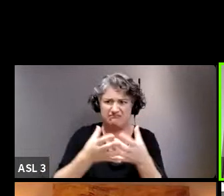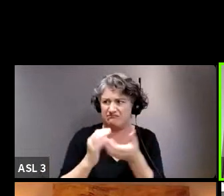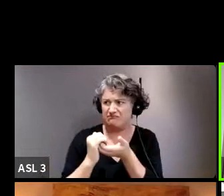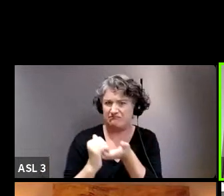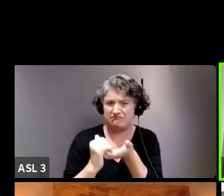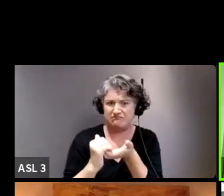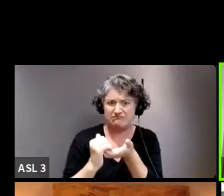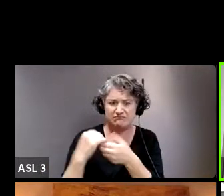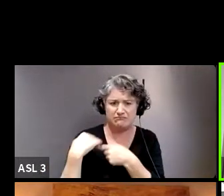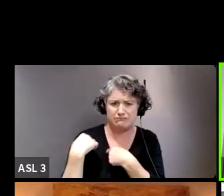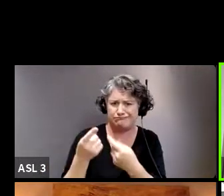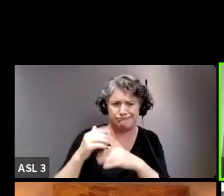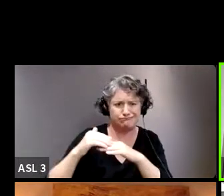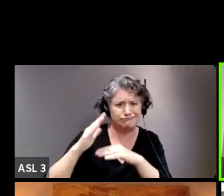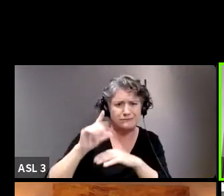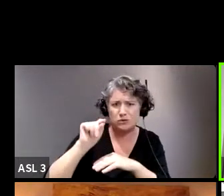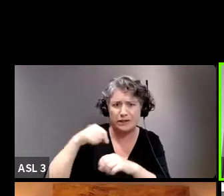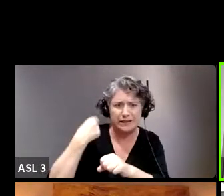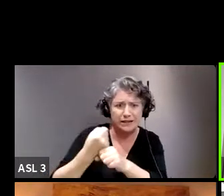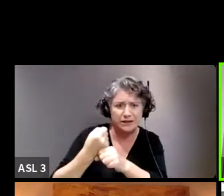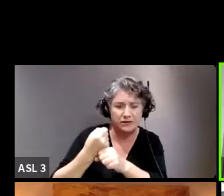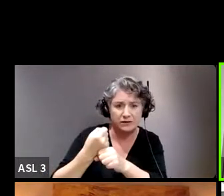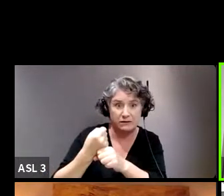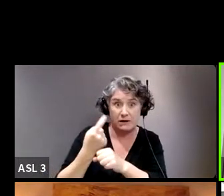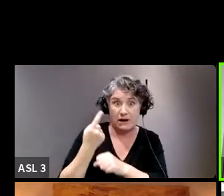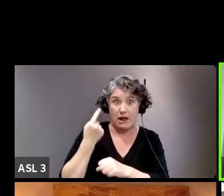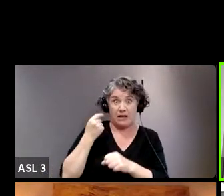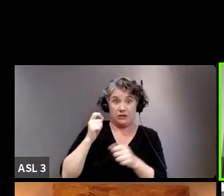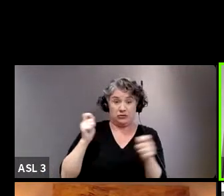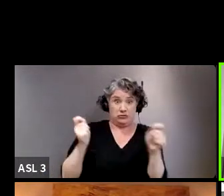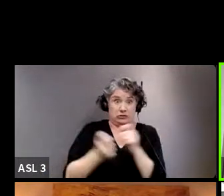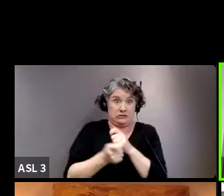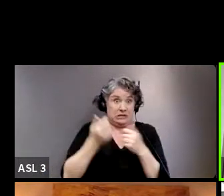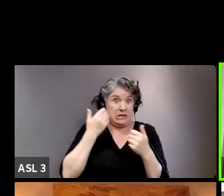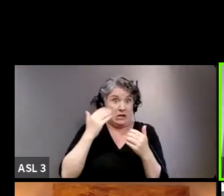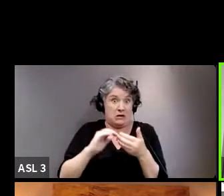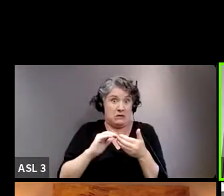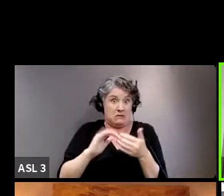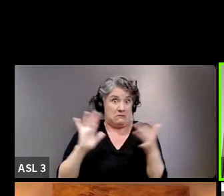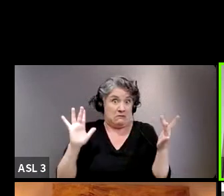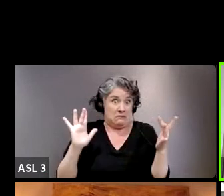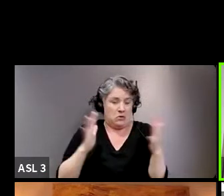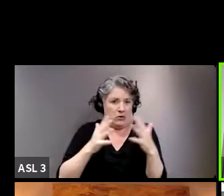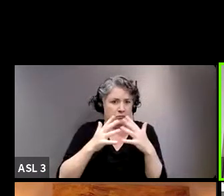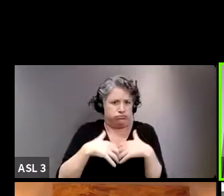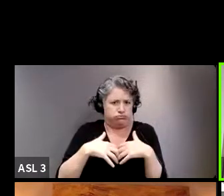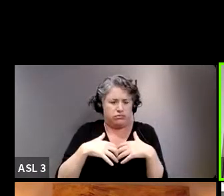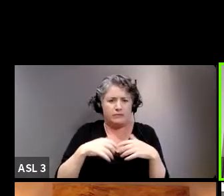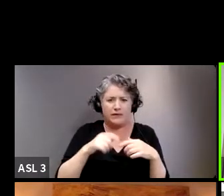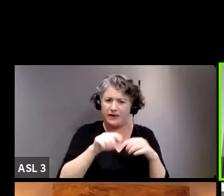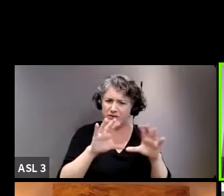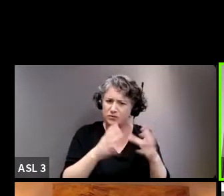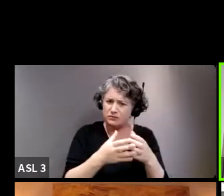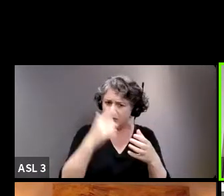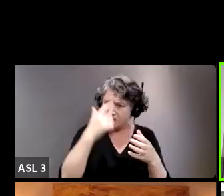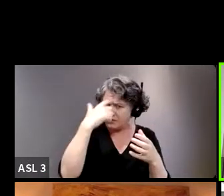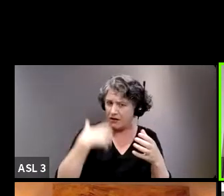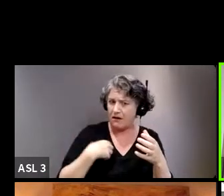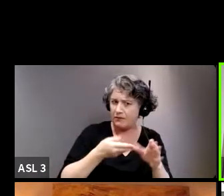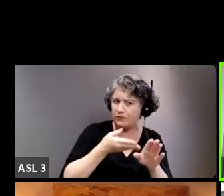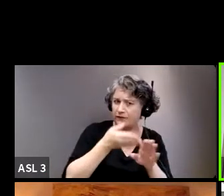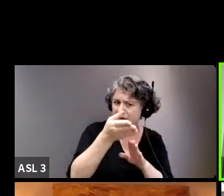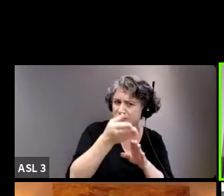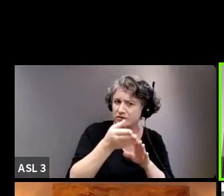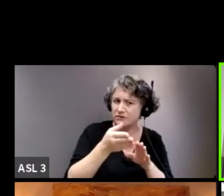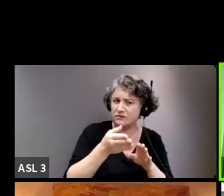change in that program in the last year i'm not sure um but certainly that is one group of mental health professionals